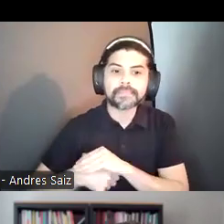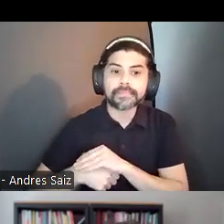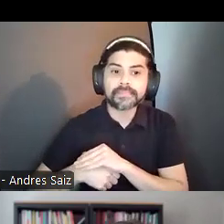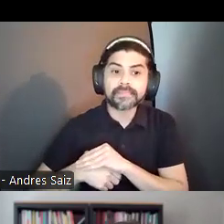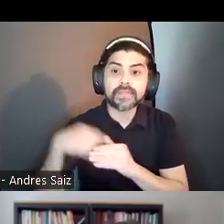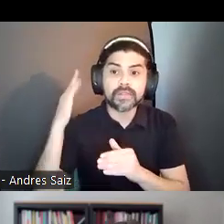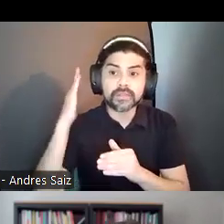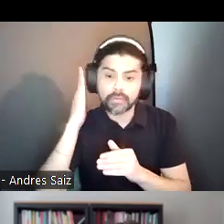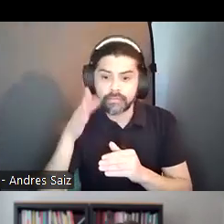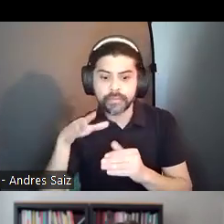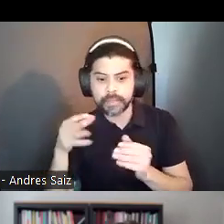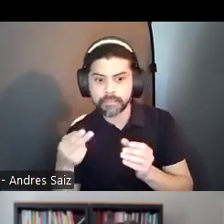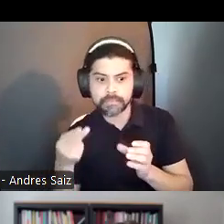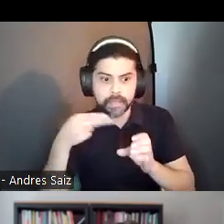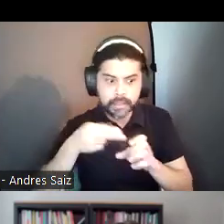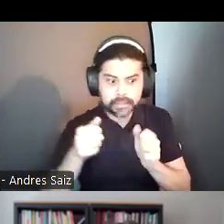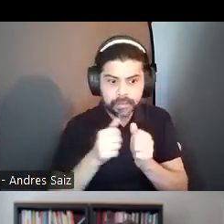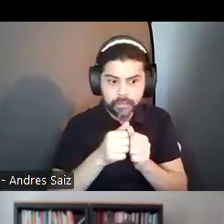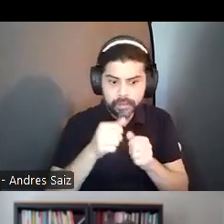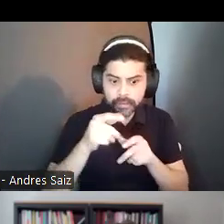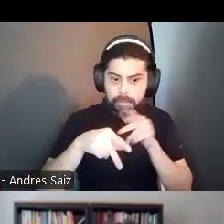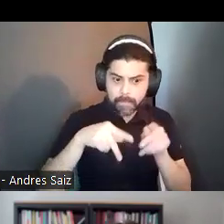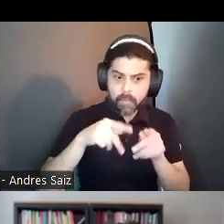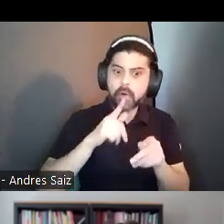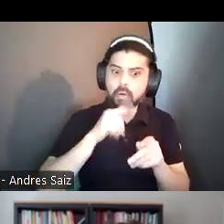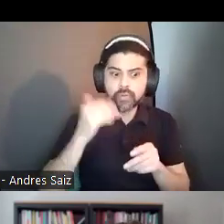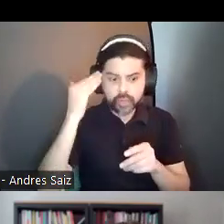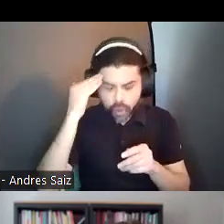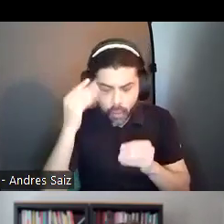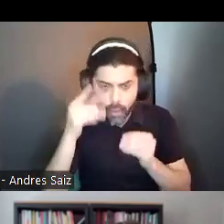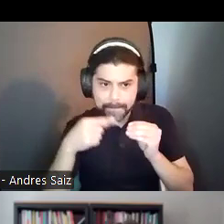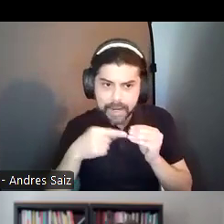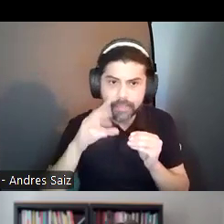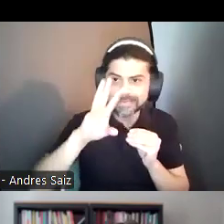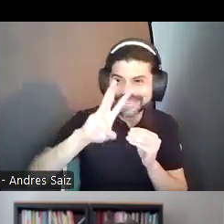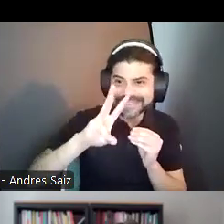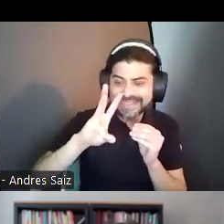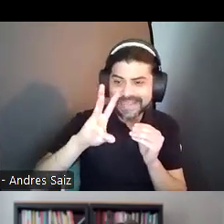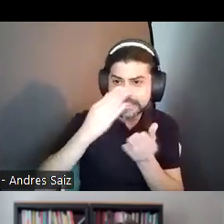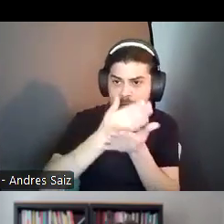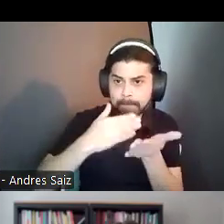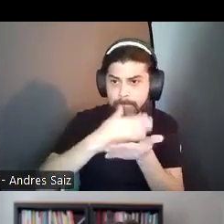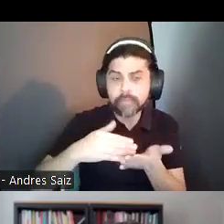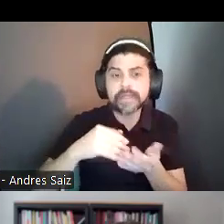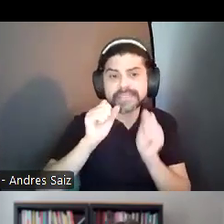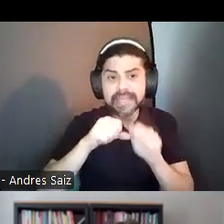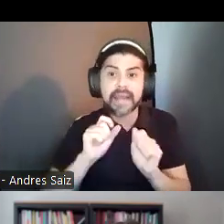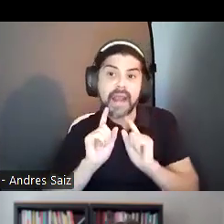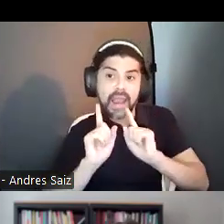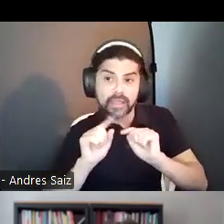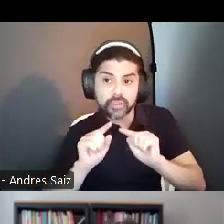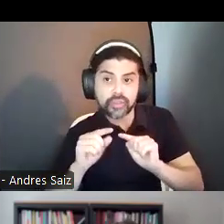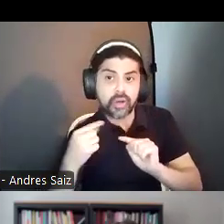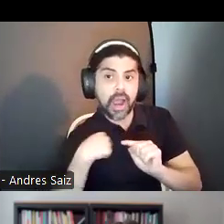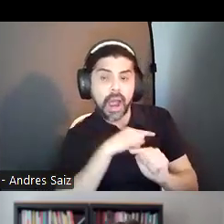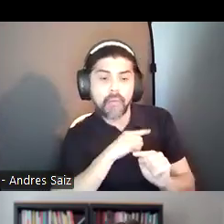those 6 components of MPA implementation and help us answer our evaluation questions. And based on the stakeholders,